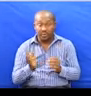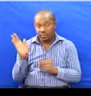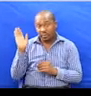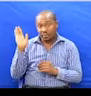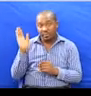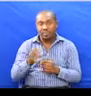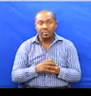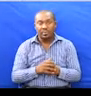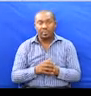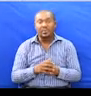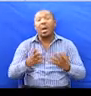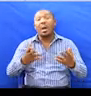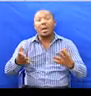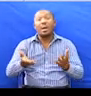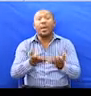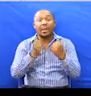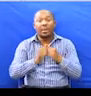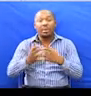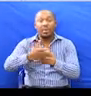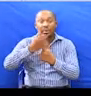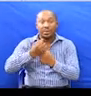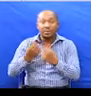Protein can be obtained from meat,